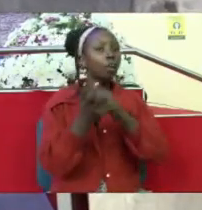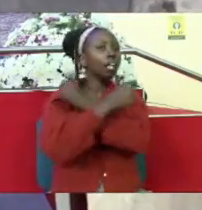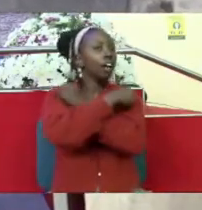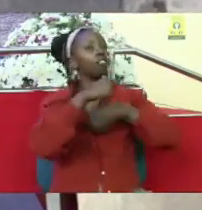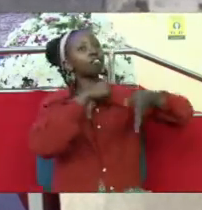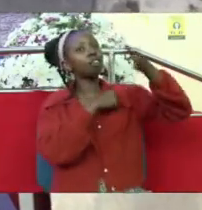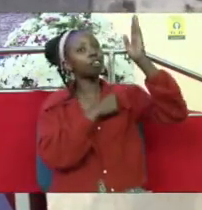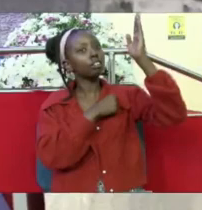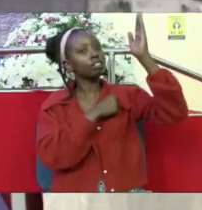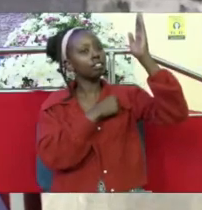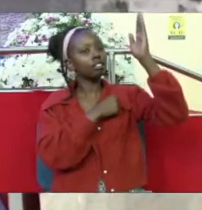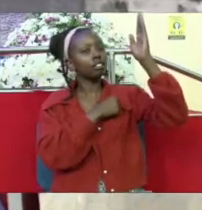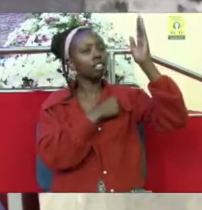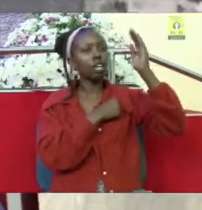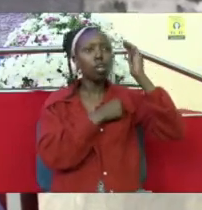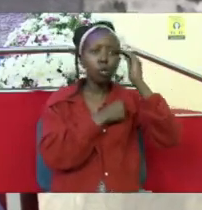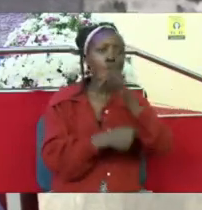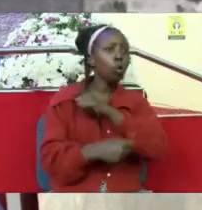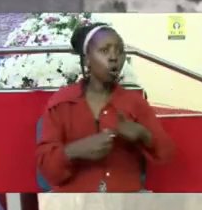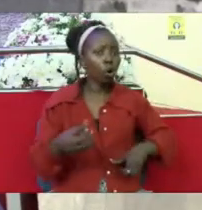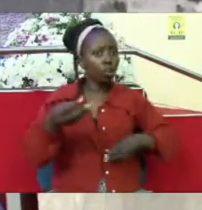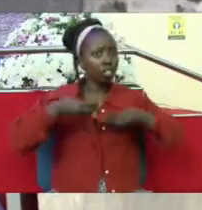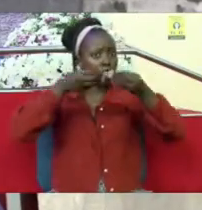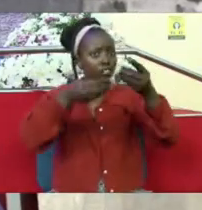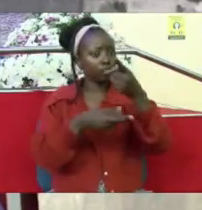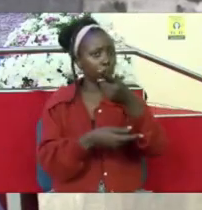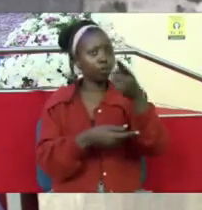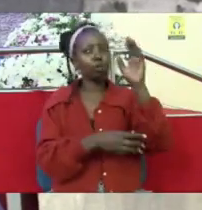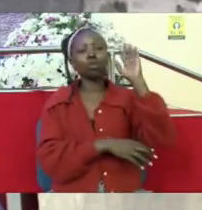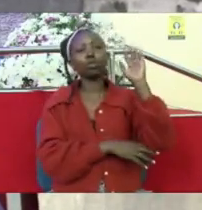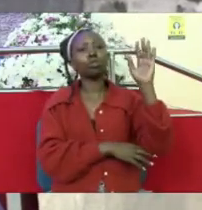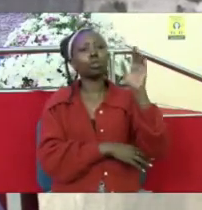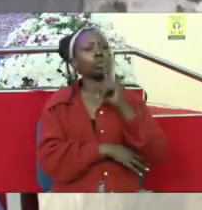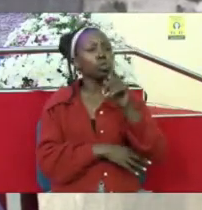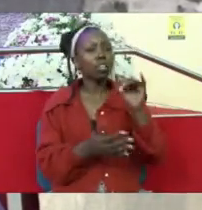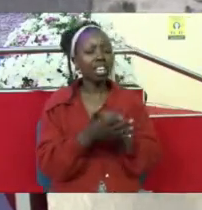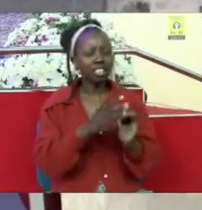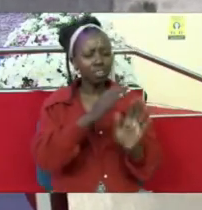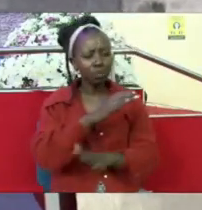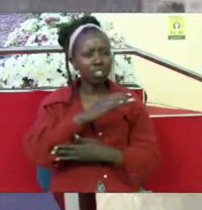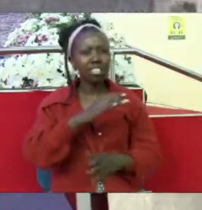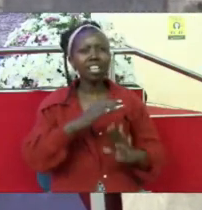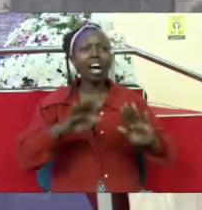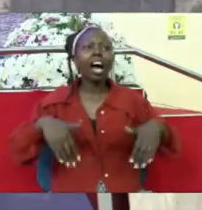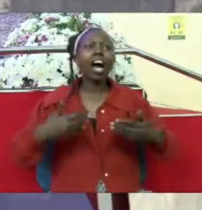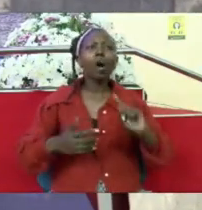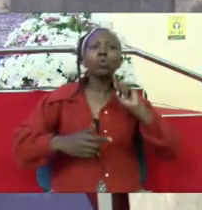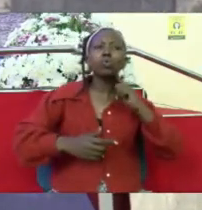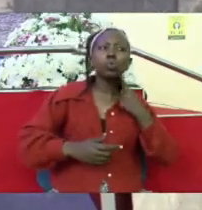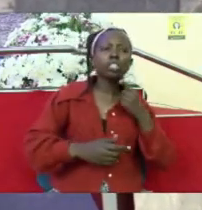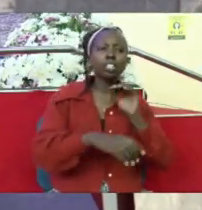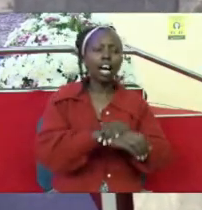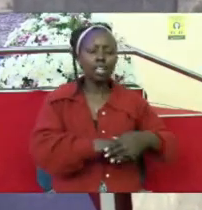wanampenda Mungu hapa? How many people know that the Lord provides for them? Wangapi wanajua Mungu anawapa? No wonder the song we sang. Na niposa wimbo tumeimba. How sweet it is to hold a newborn baby. Je ni